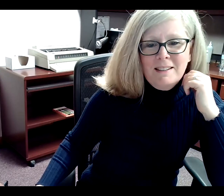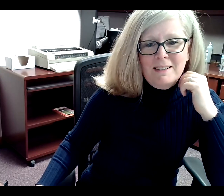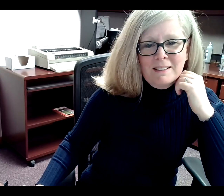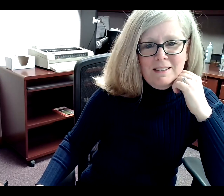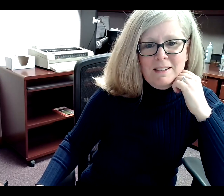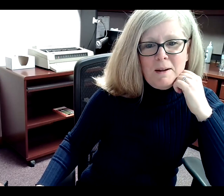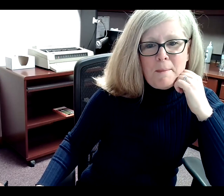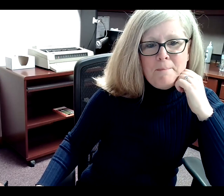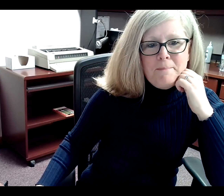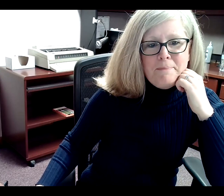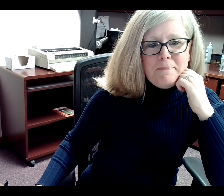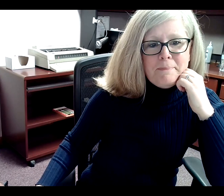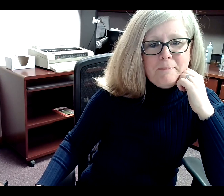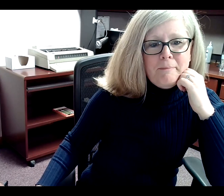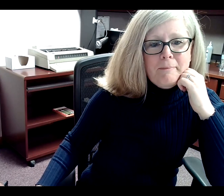welcome.